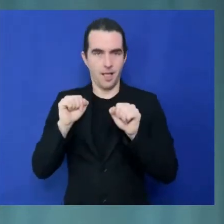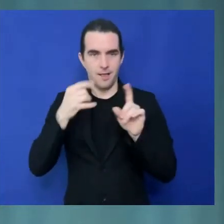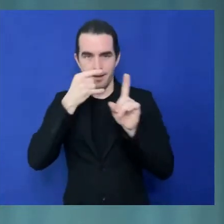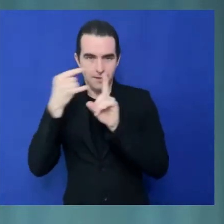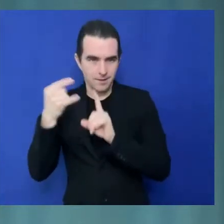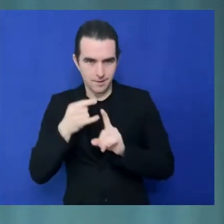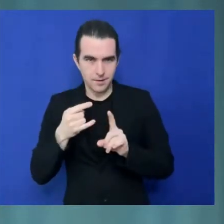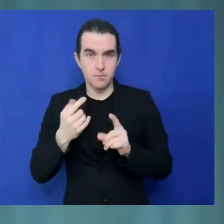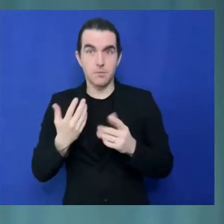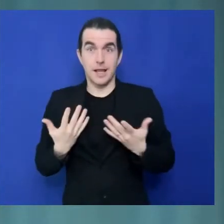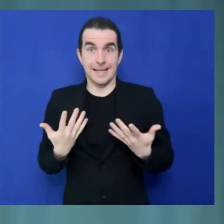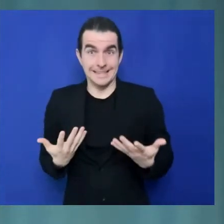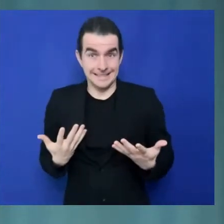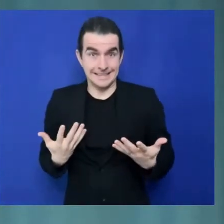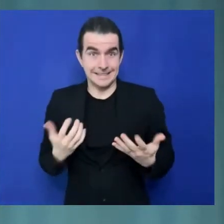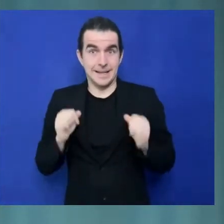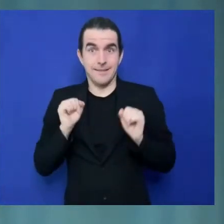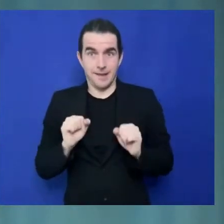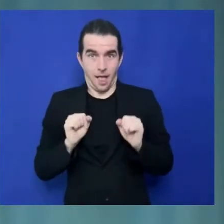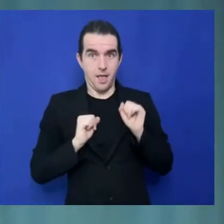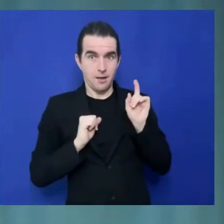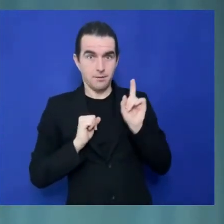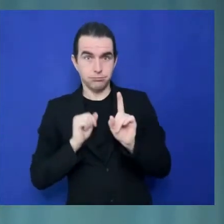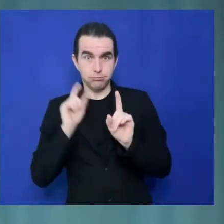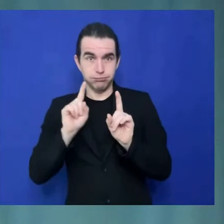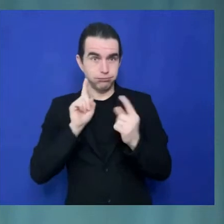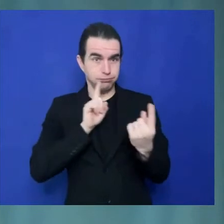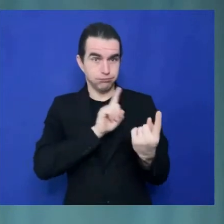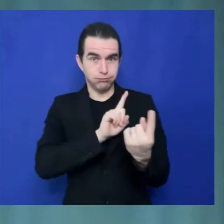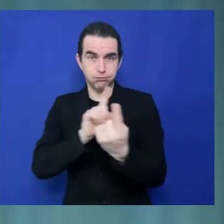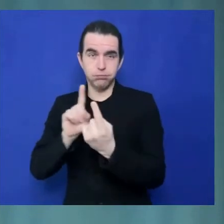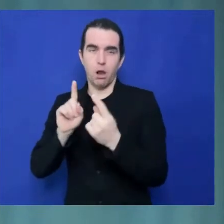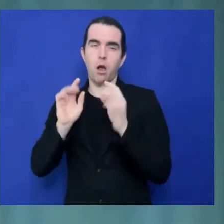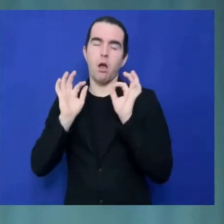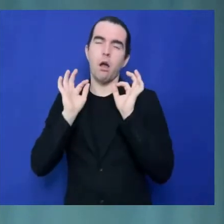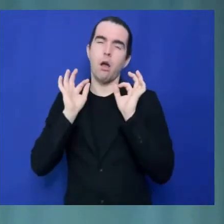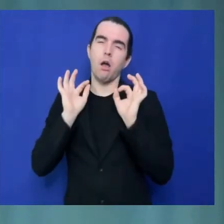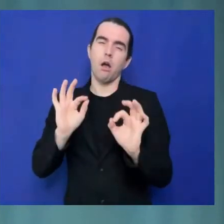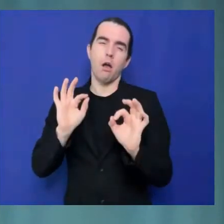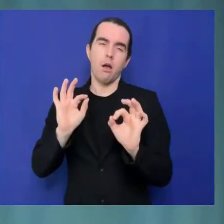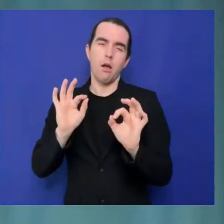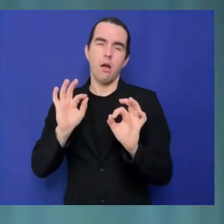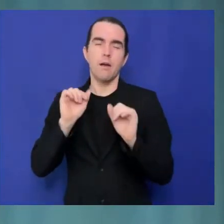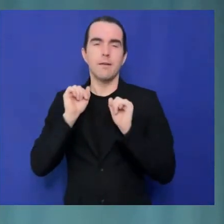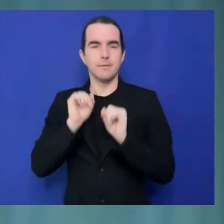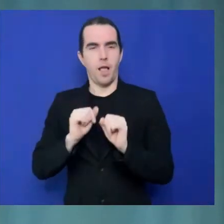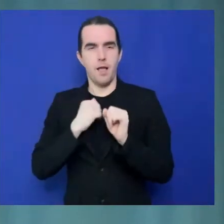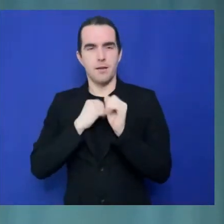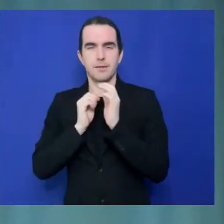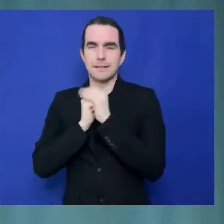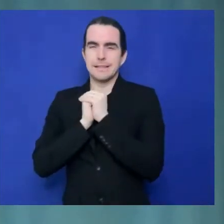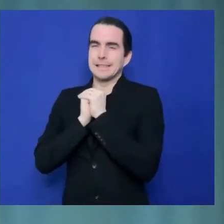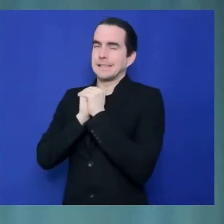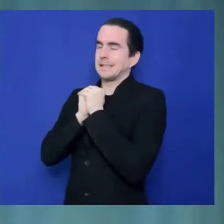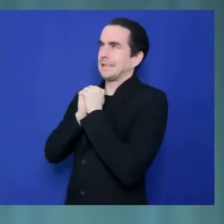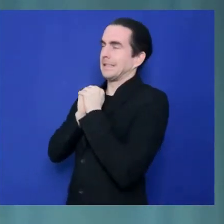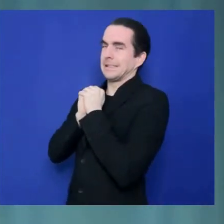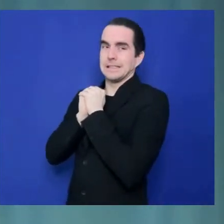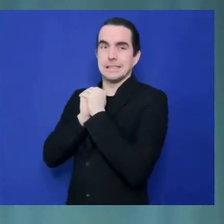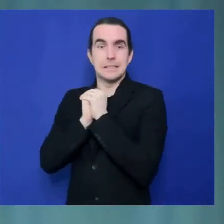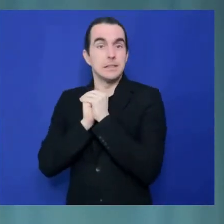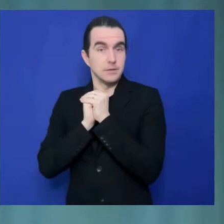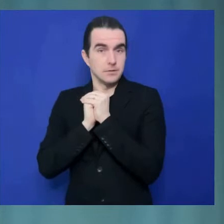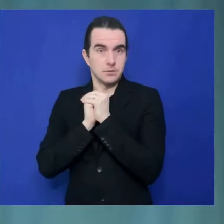of some degree of normality. As you will all know, the Zero Project